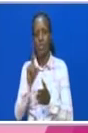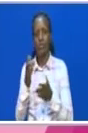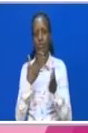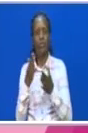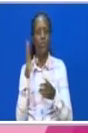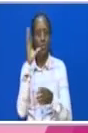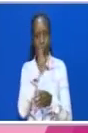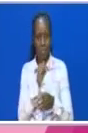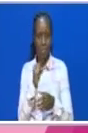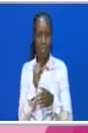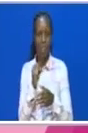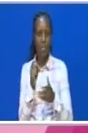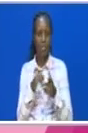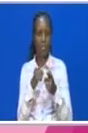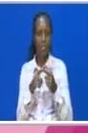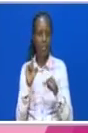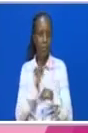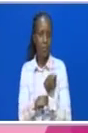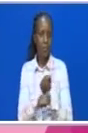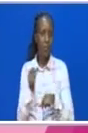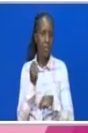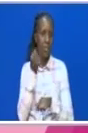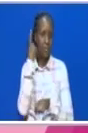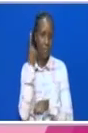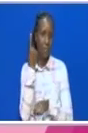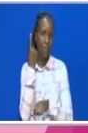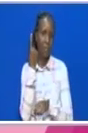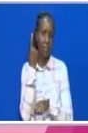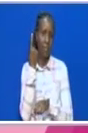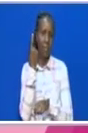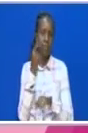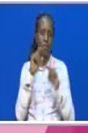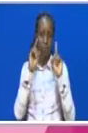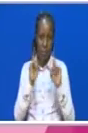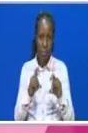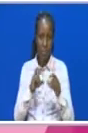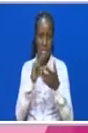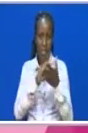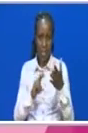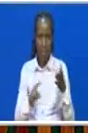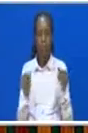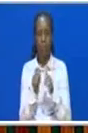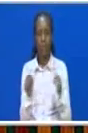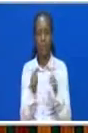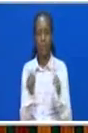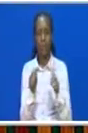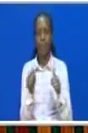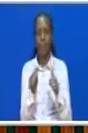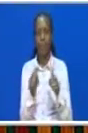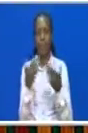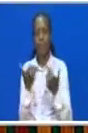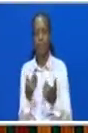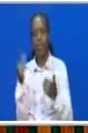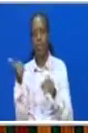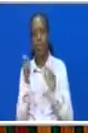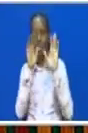able to understand what it requires. So, be able to read thoroughly. What is the other